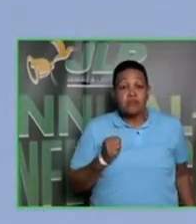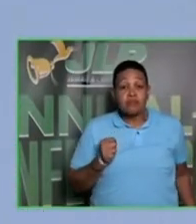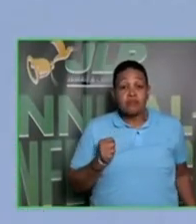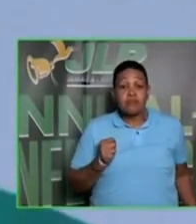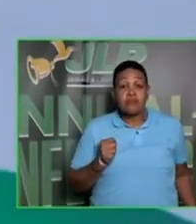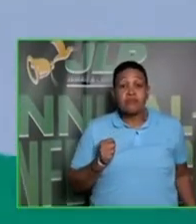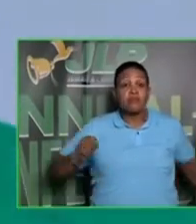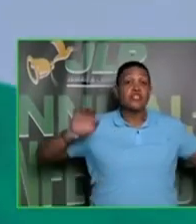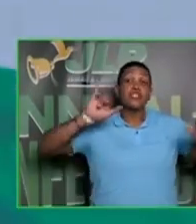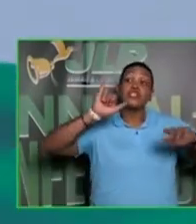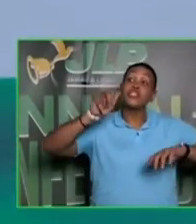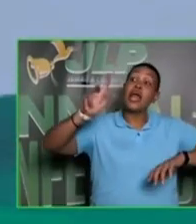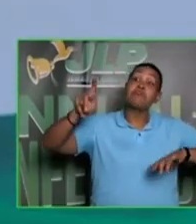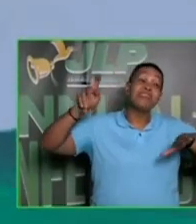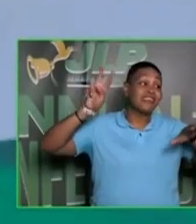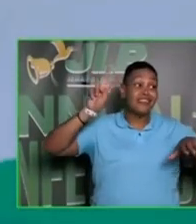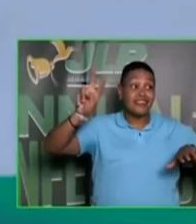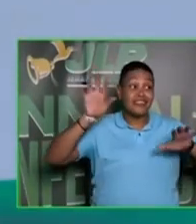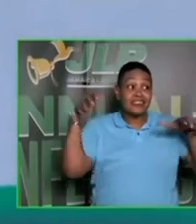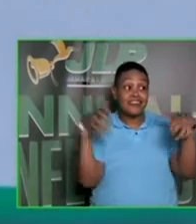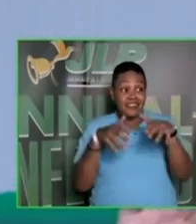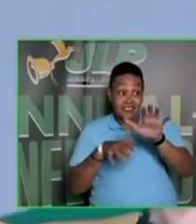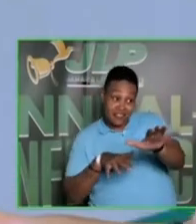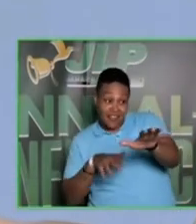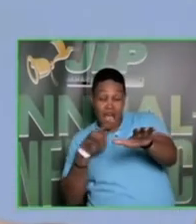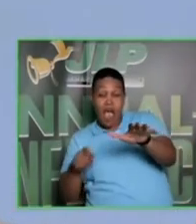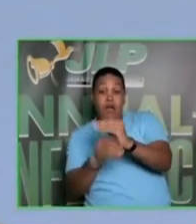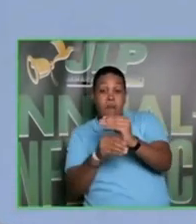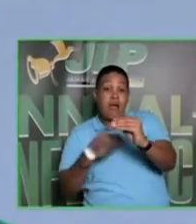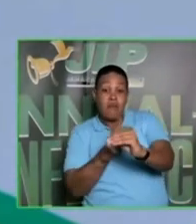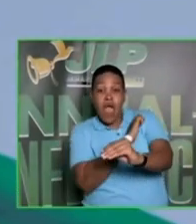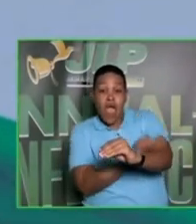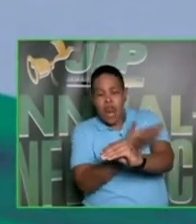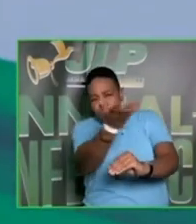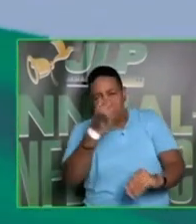that the Jamaica Labour Party has the energy,